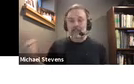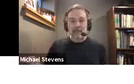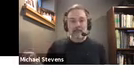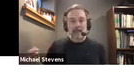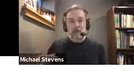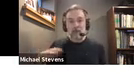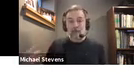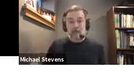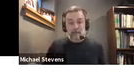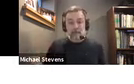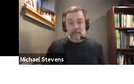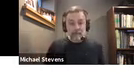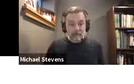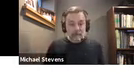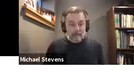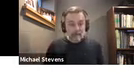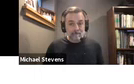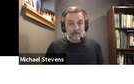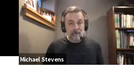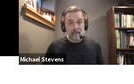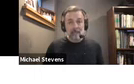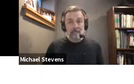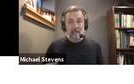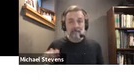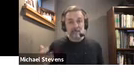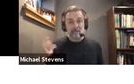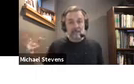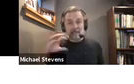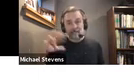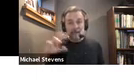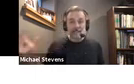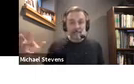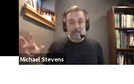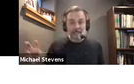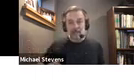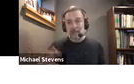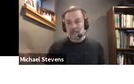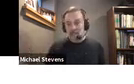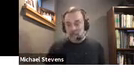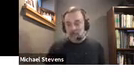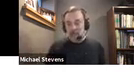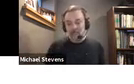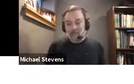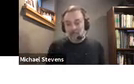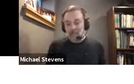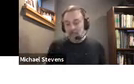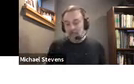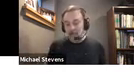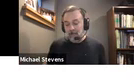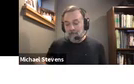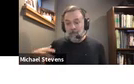think about how we might be able to benefit from it. And just sort of get up to speed and maybe learn a little bit